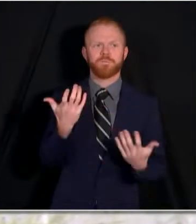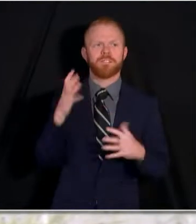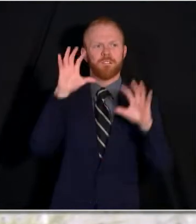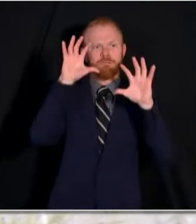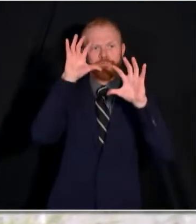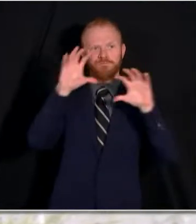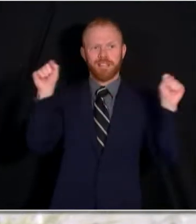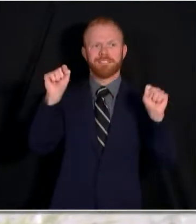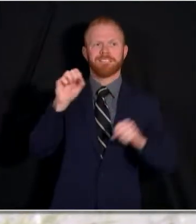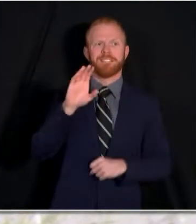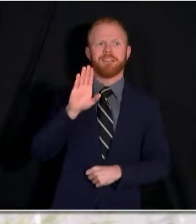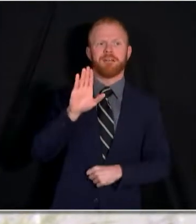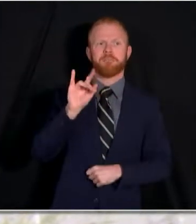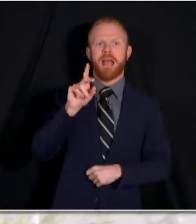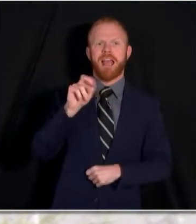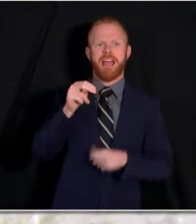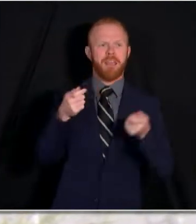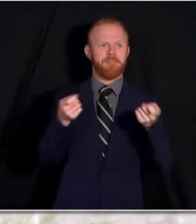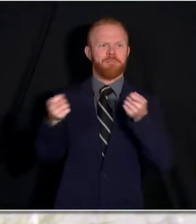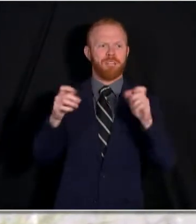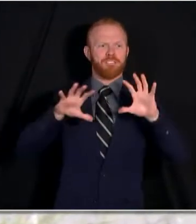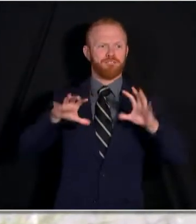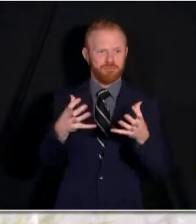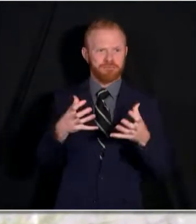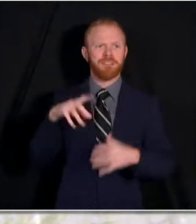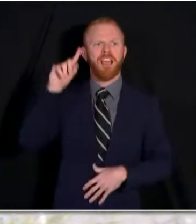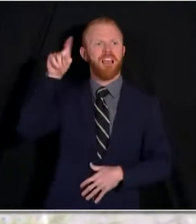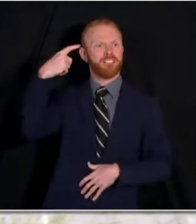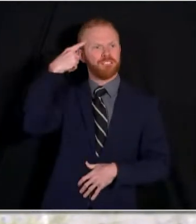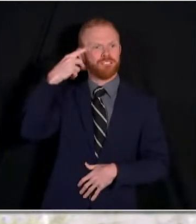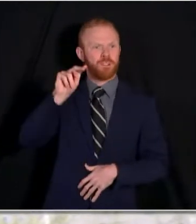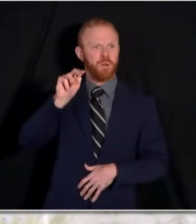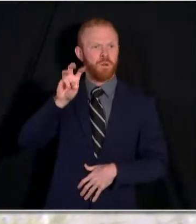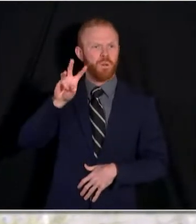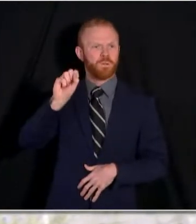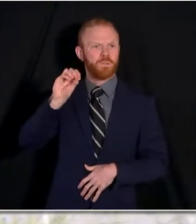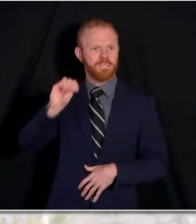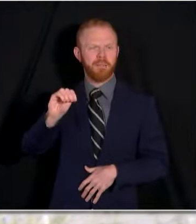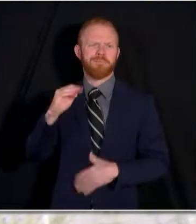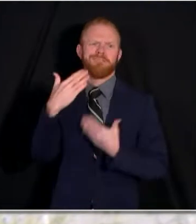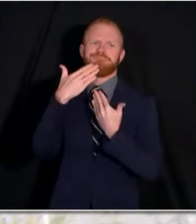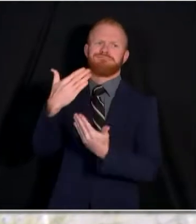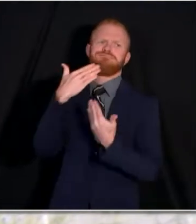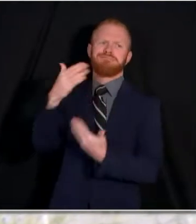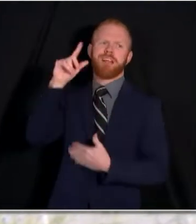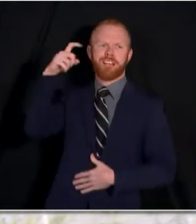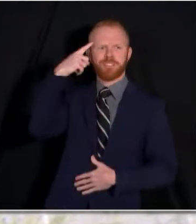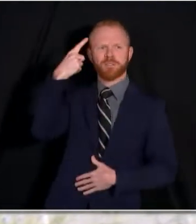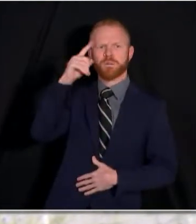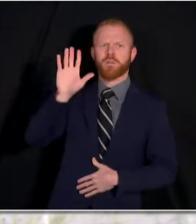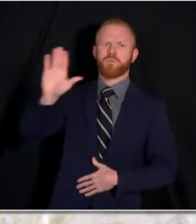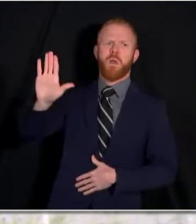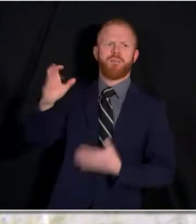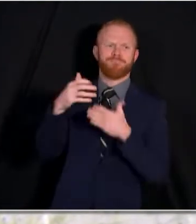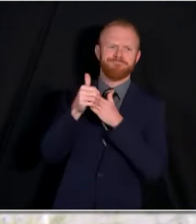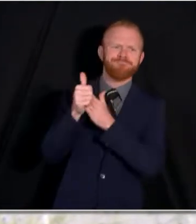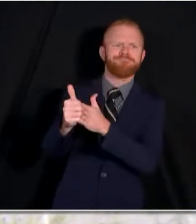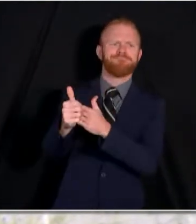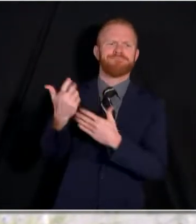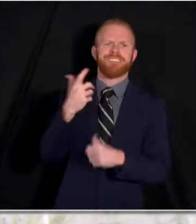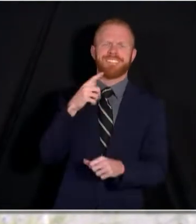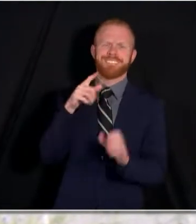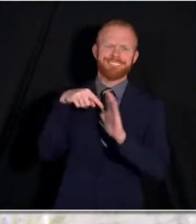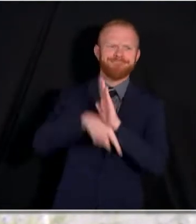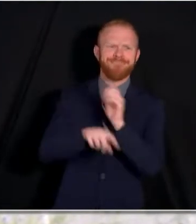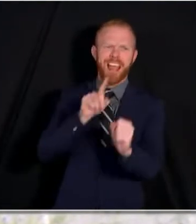and to Governor Newsom. Thank you, Governor, for your leadership and deep commitment to bringing this pandemic